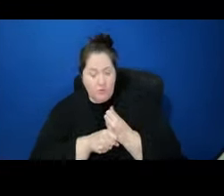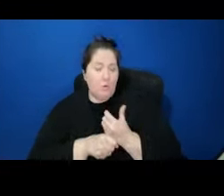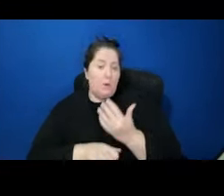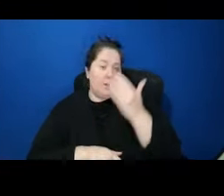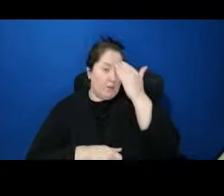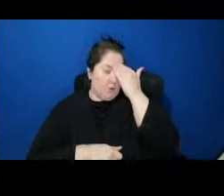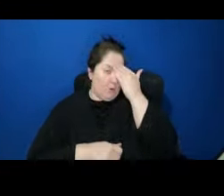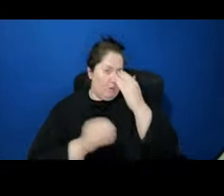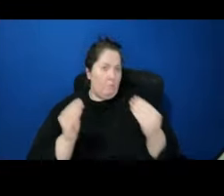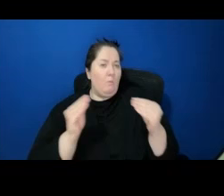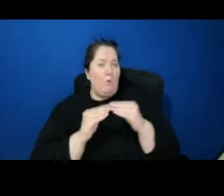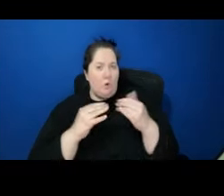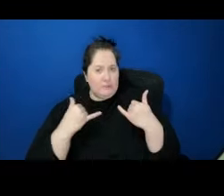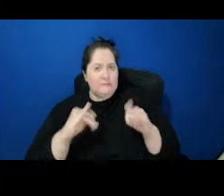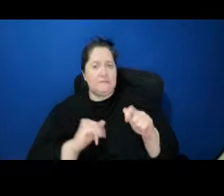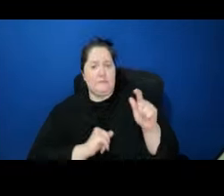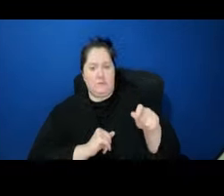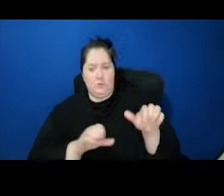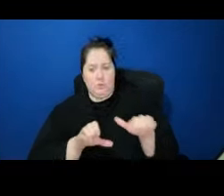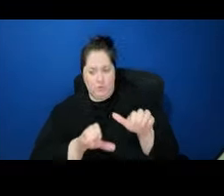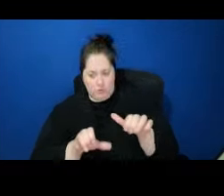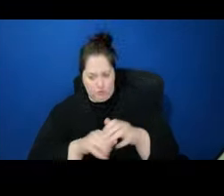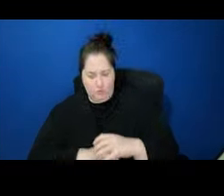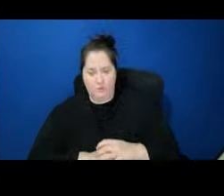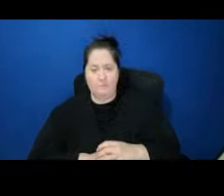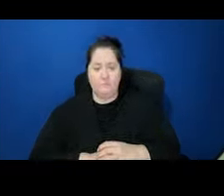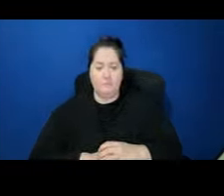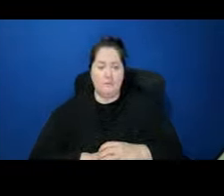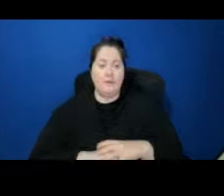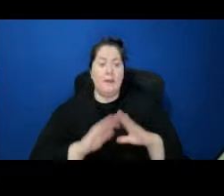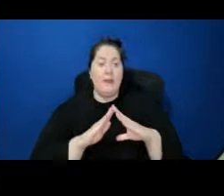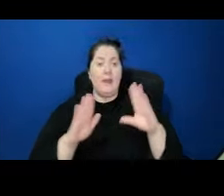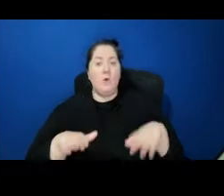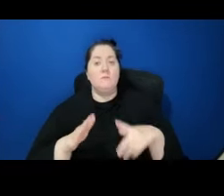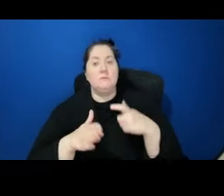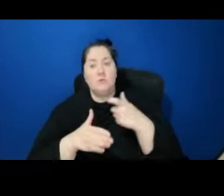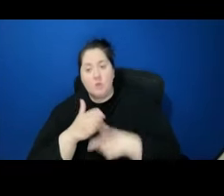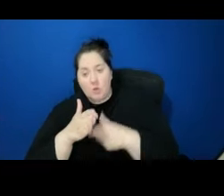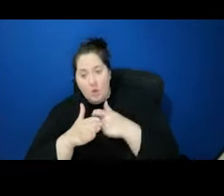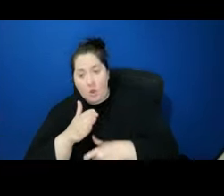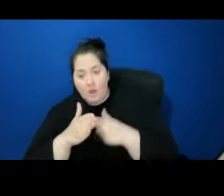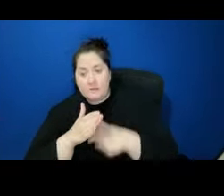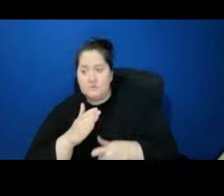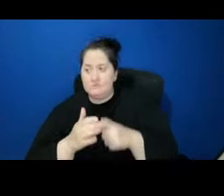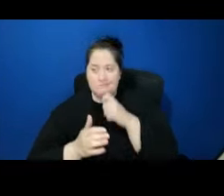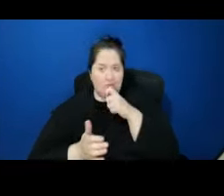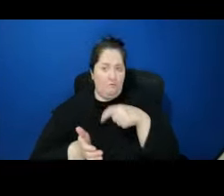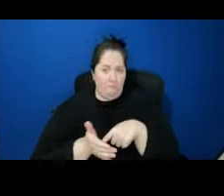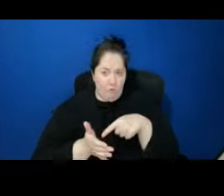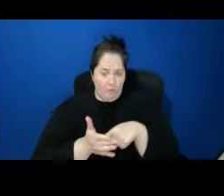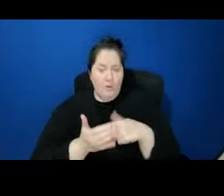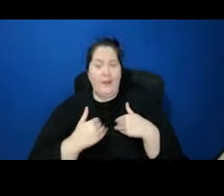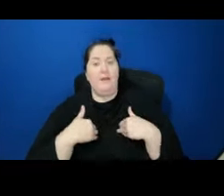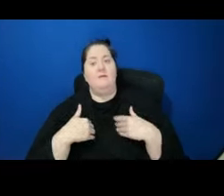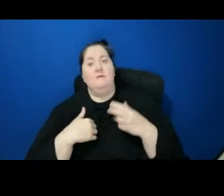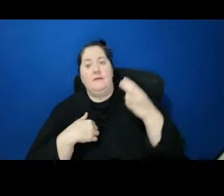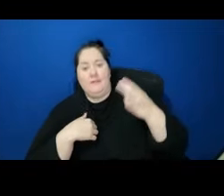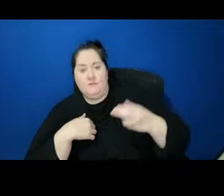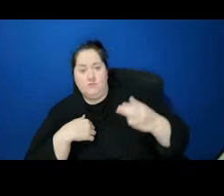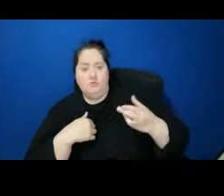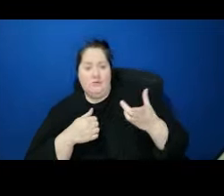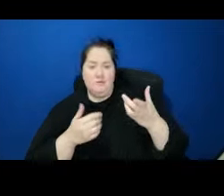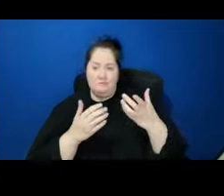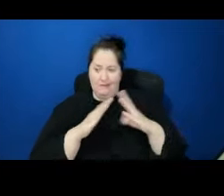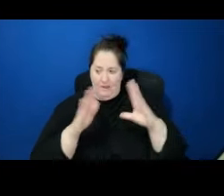to do looking into toward the next 20 years. Housing costs are increasingly unaffordable. We have a history of housing exclusion